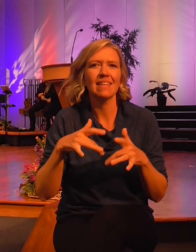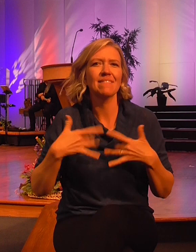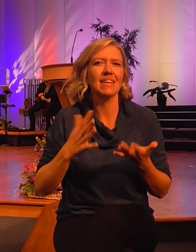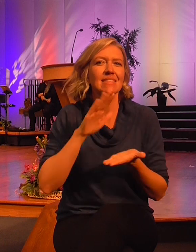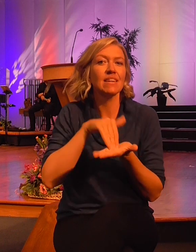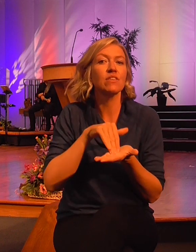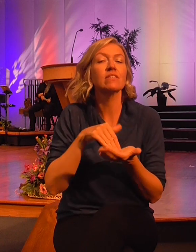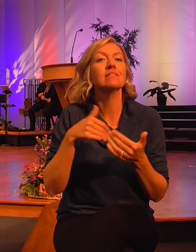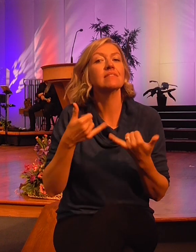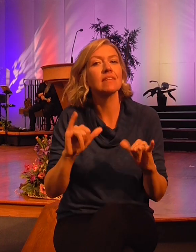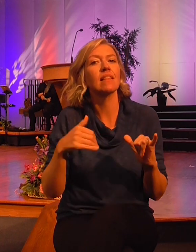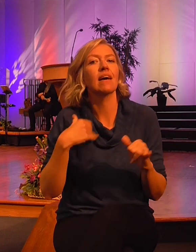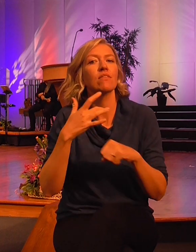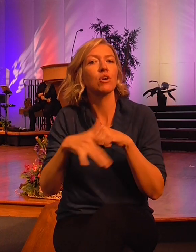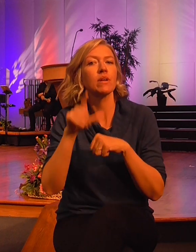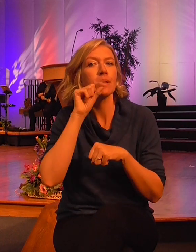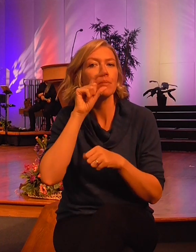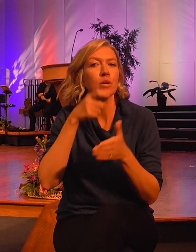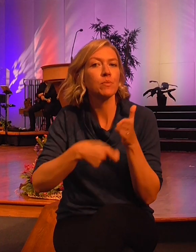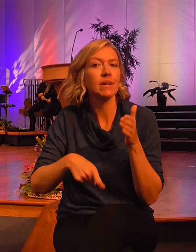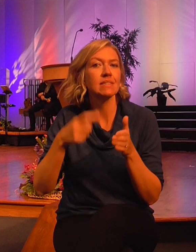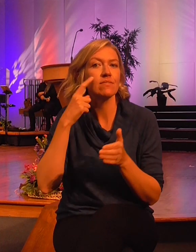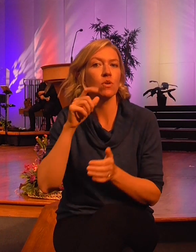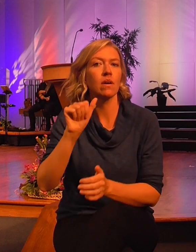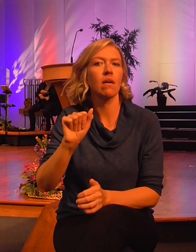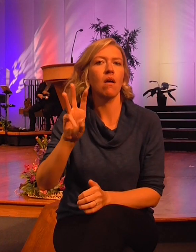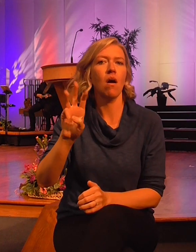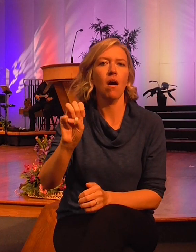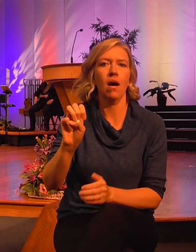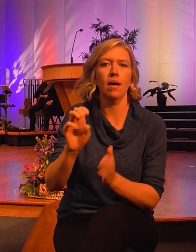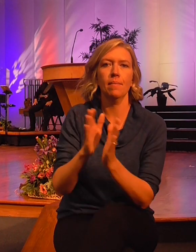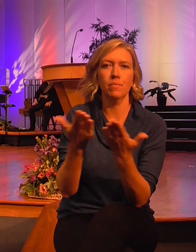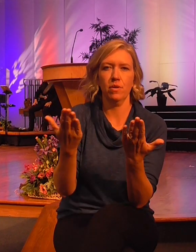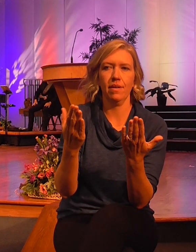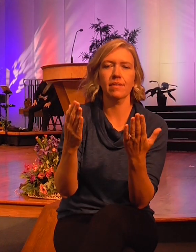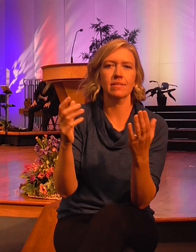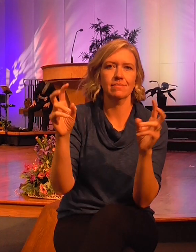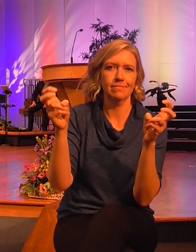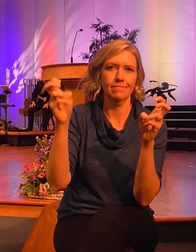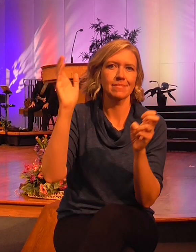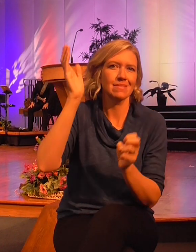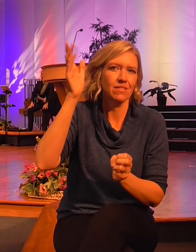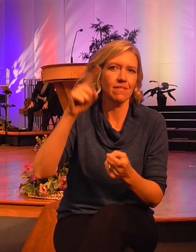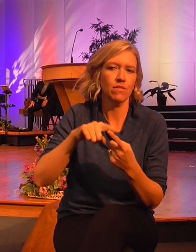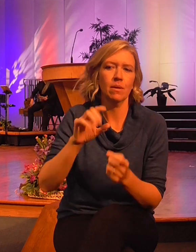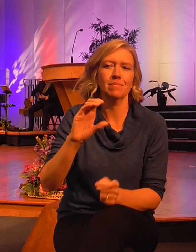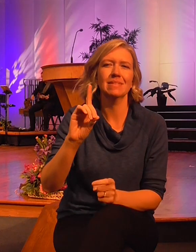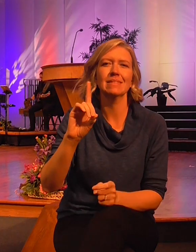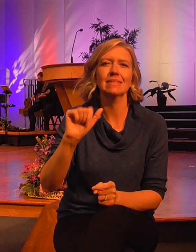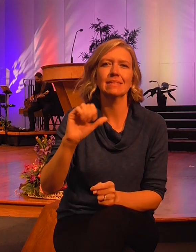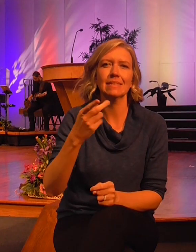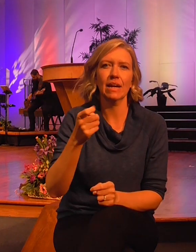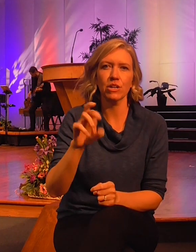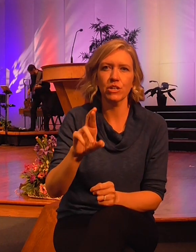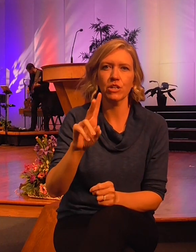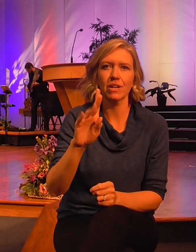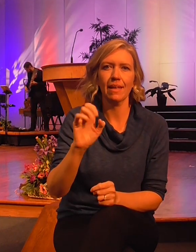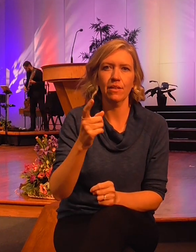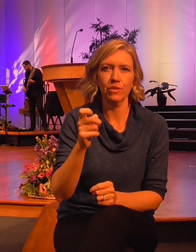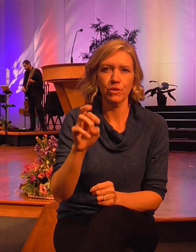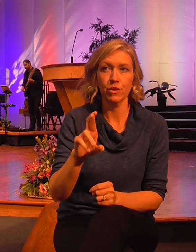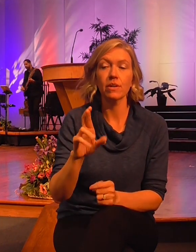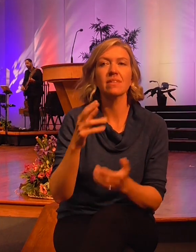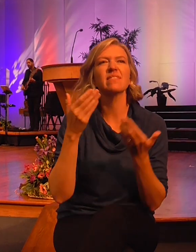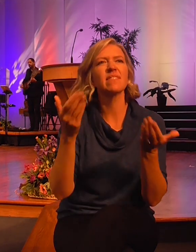Dacker Keltner, who wrote this incredible book called Awe. You can get your tickets there today, or you can get them online. With that, invite you to stand here in the room, or you're at